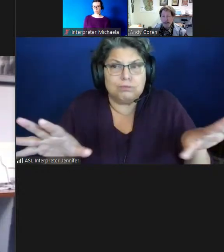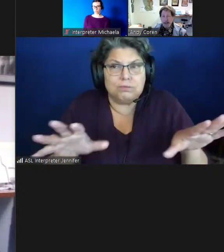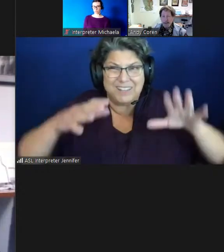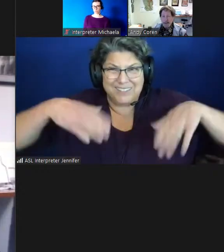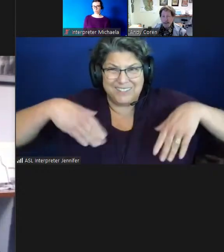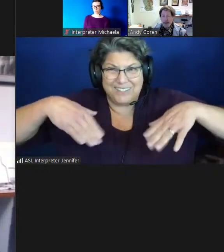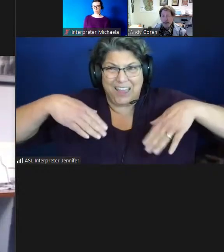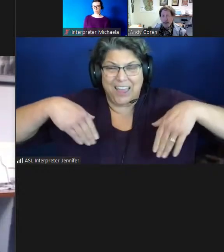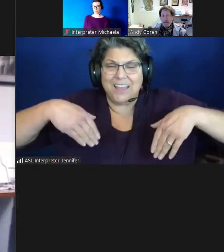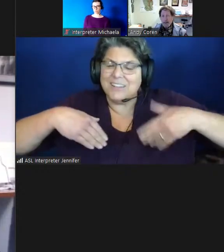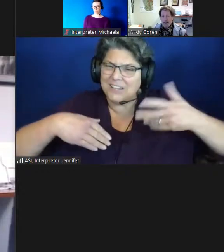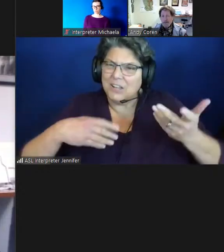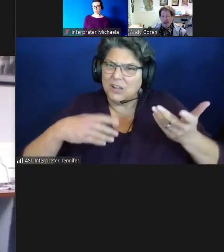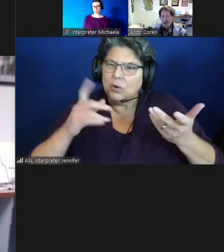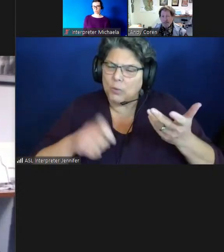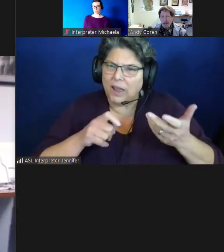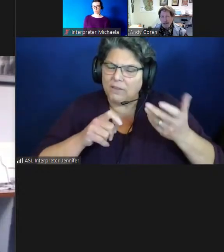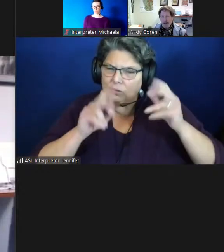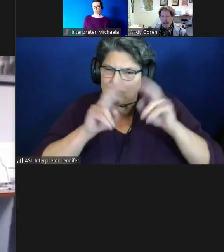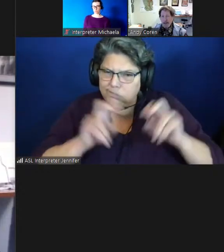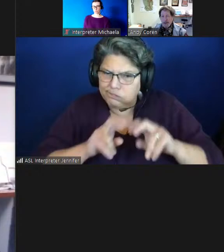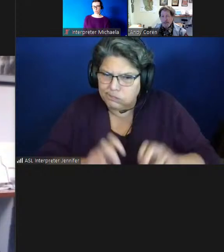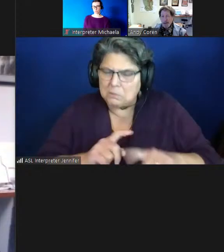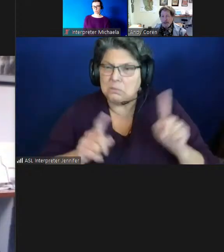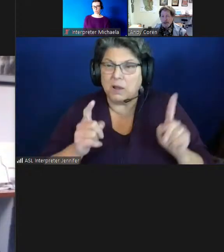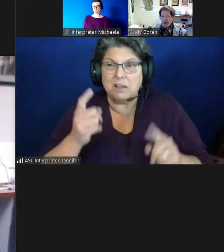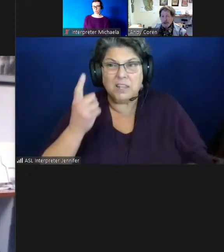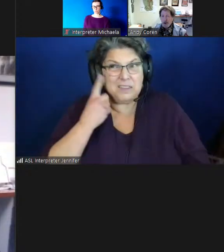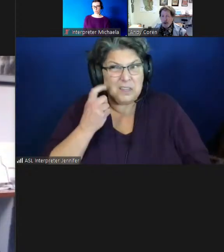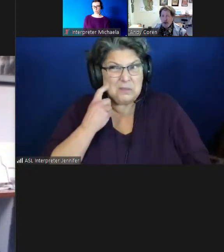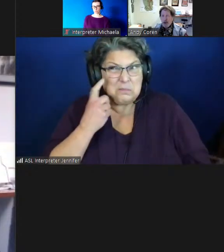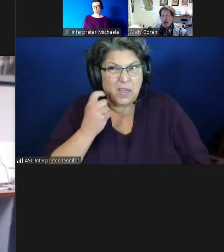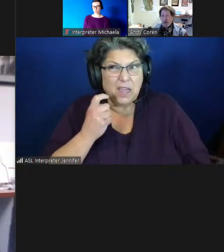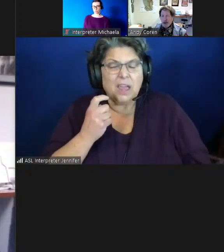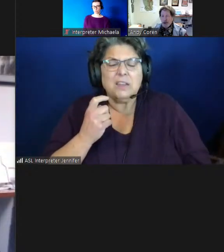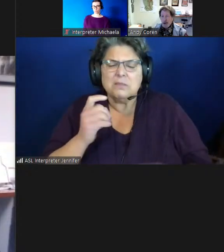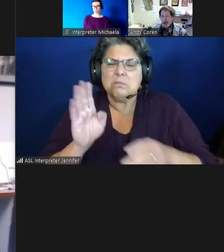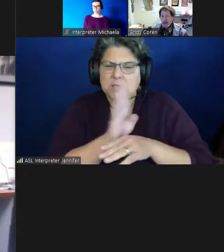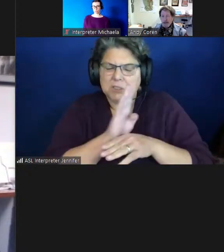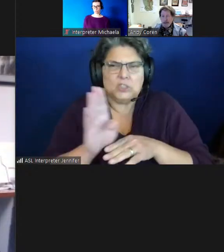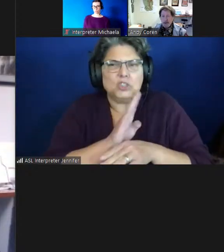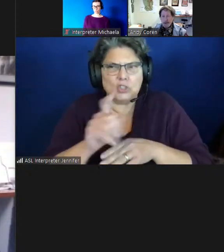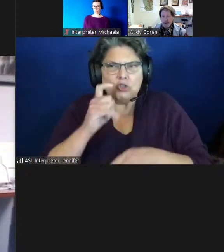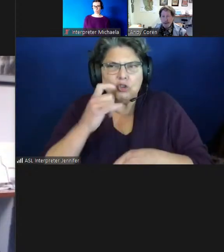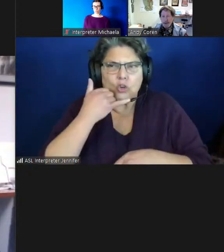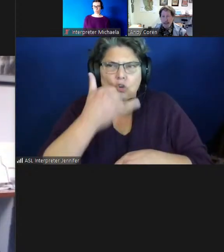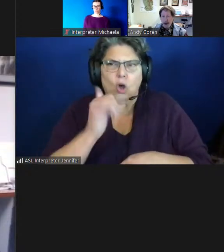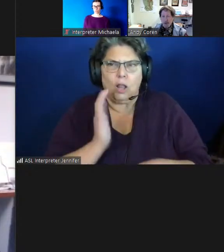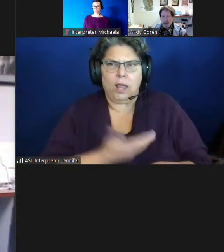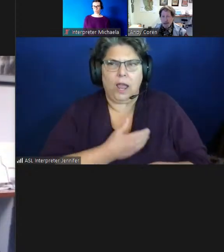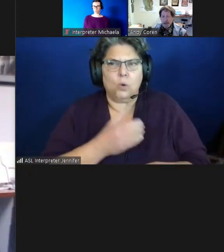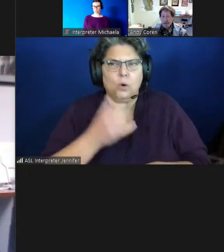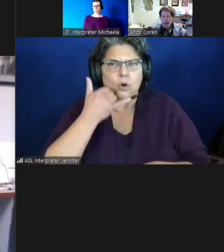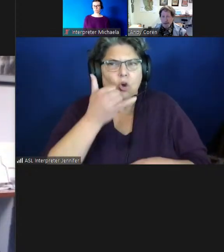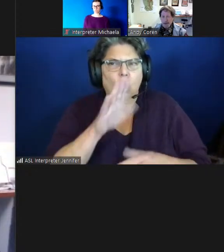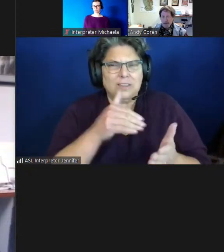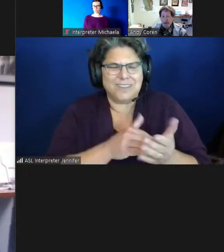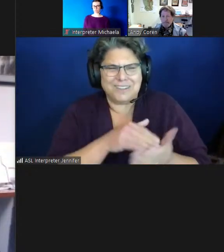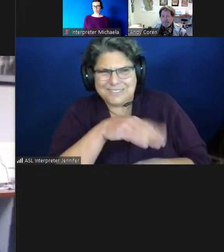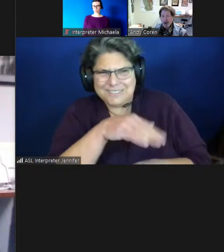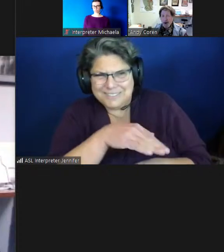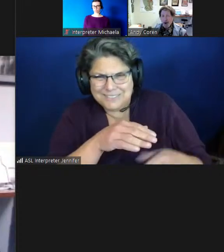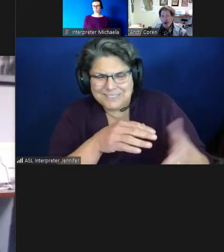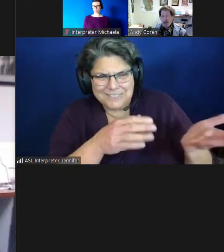takes some analysis, but if suspected, enterprises should call the call center to discuss outbreak